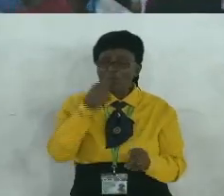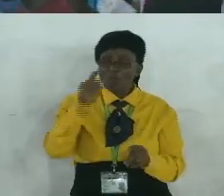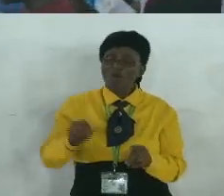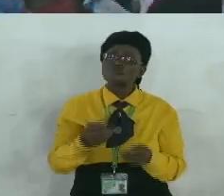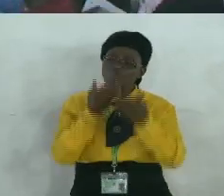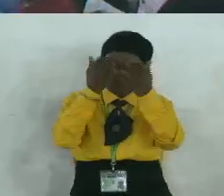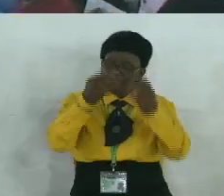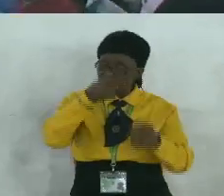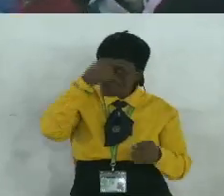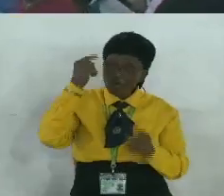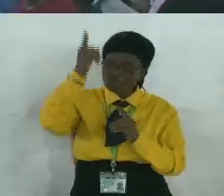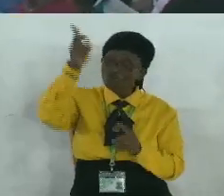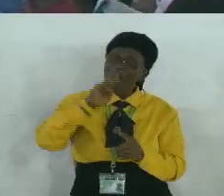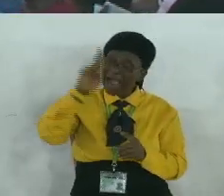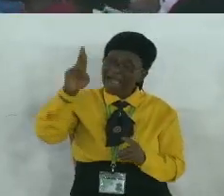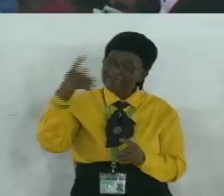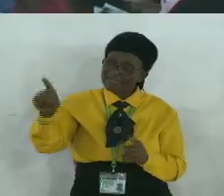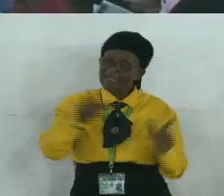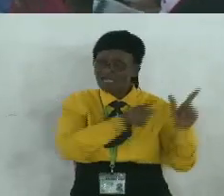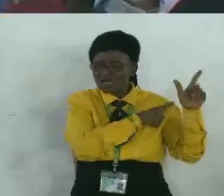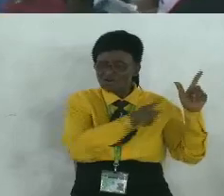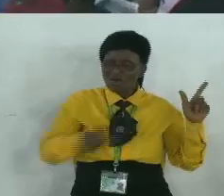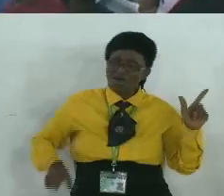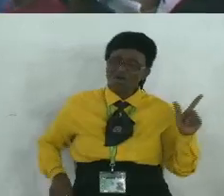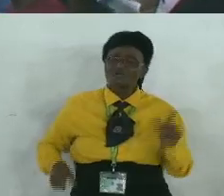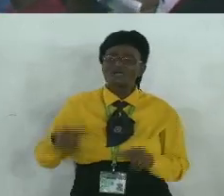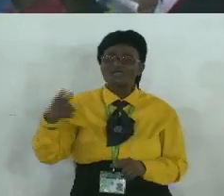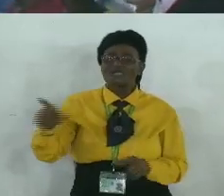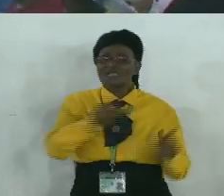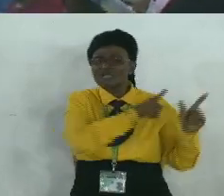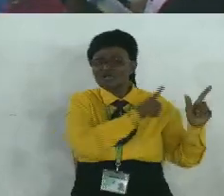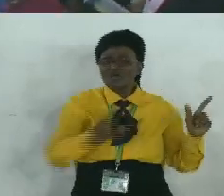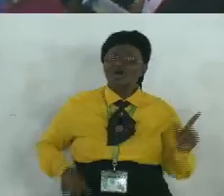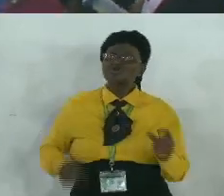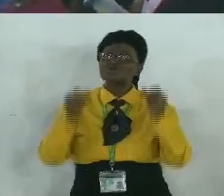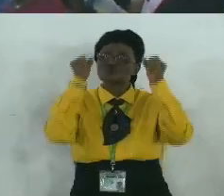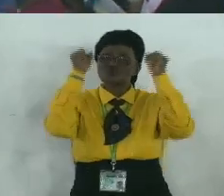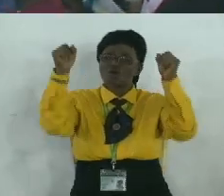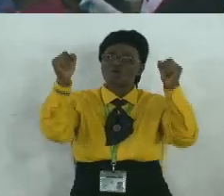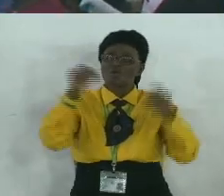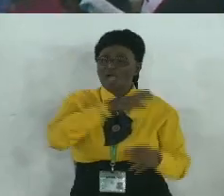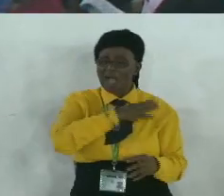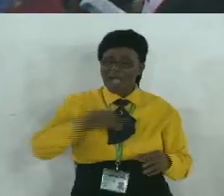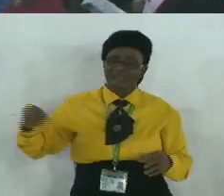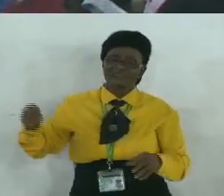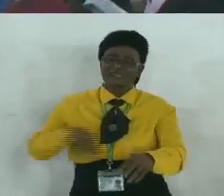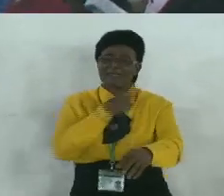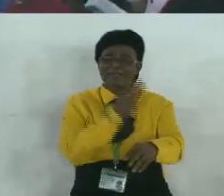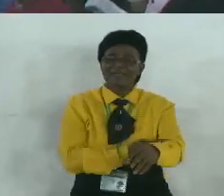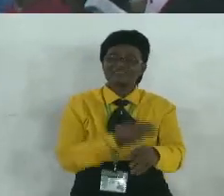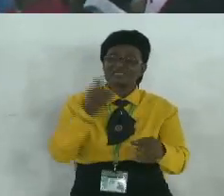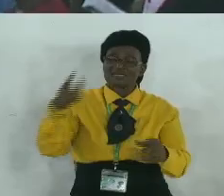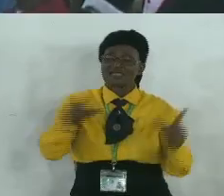because you are the Lord. The Lord strong and mighty. The